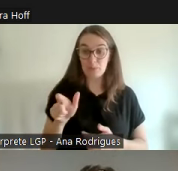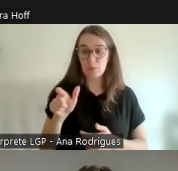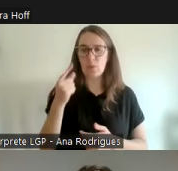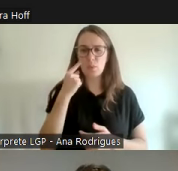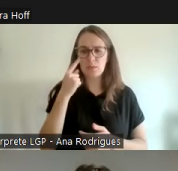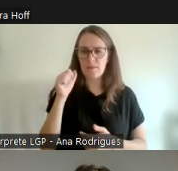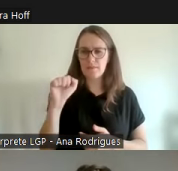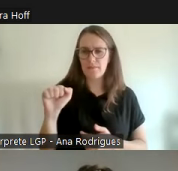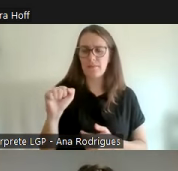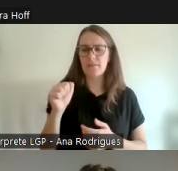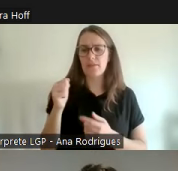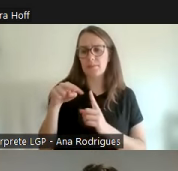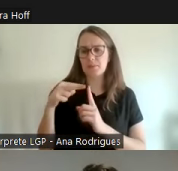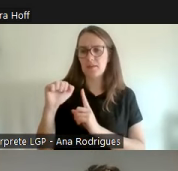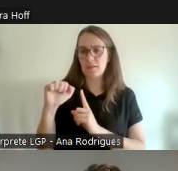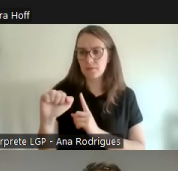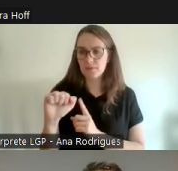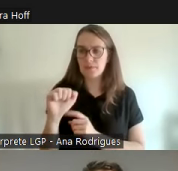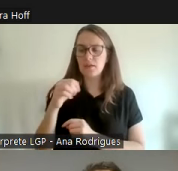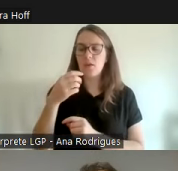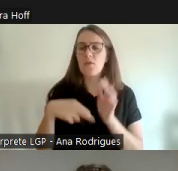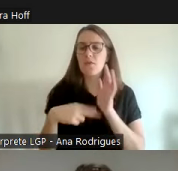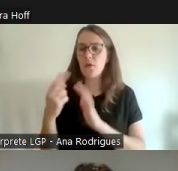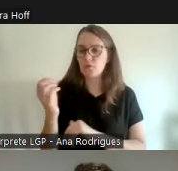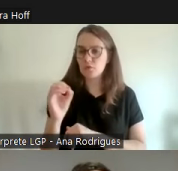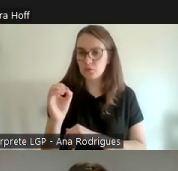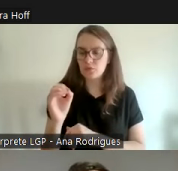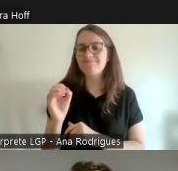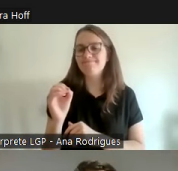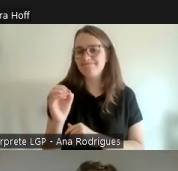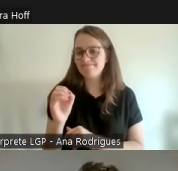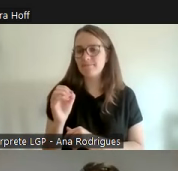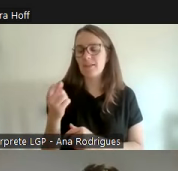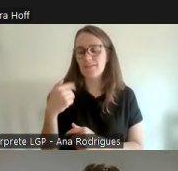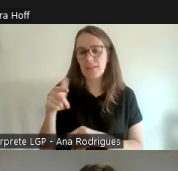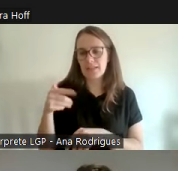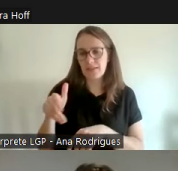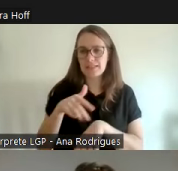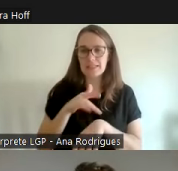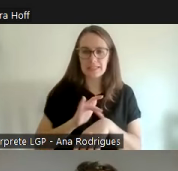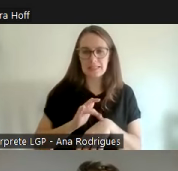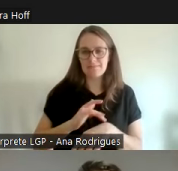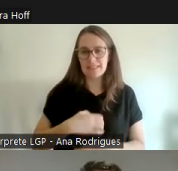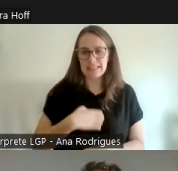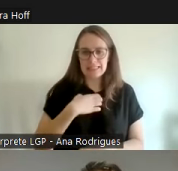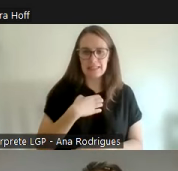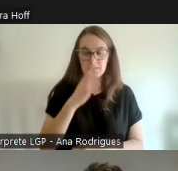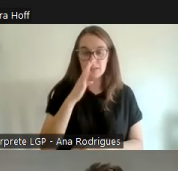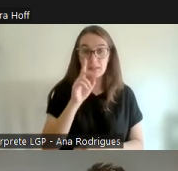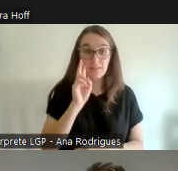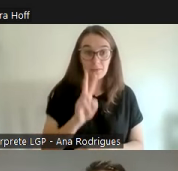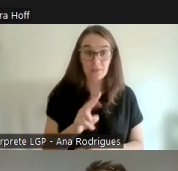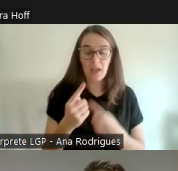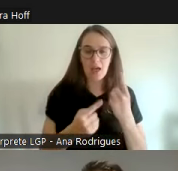is unheard in the global classroom, you will feel it if you watch these signs. Yeah, so